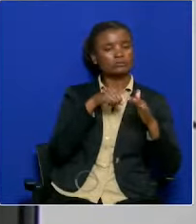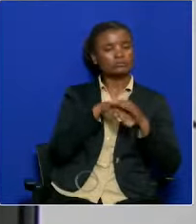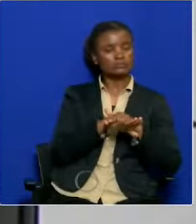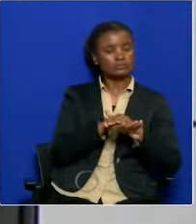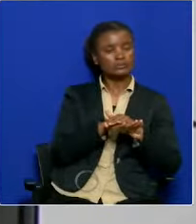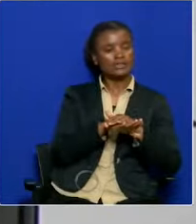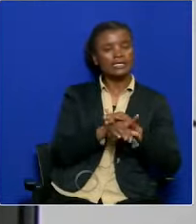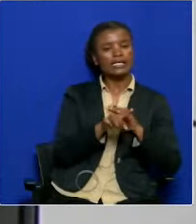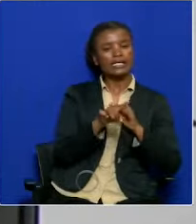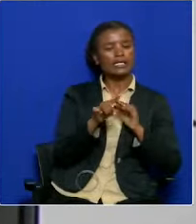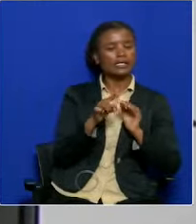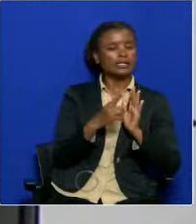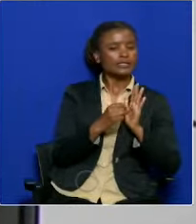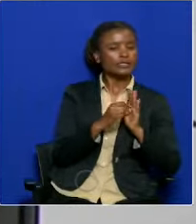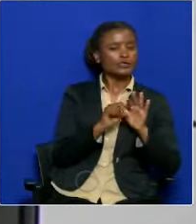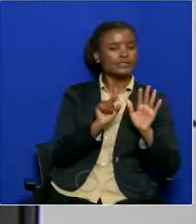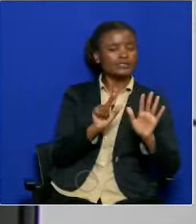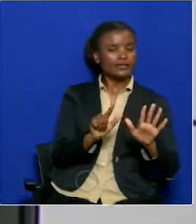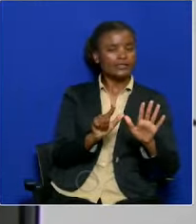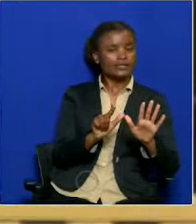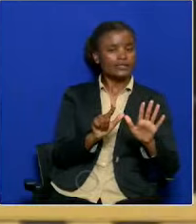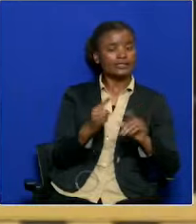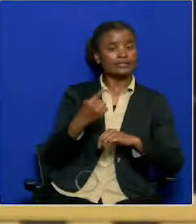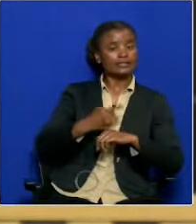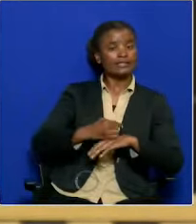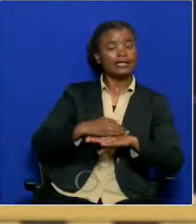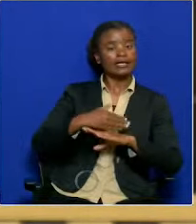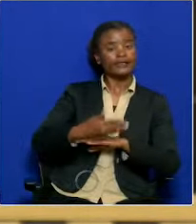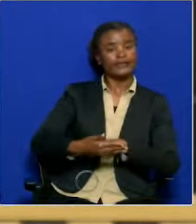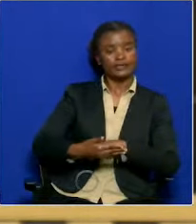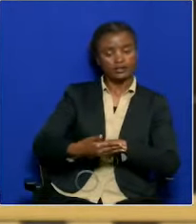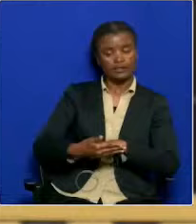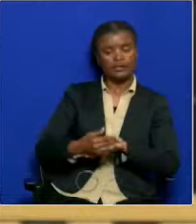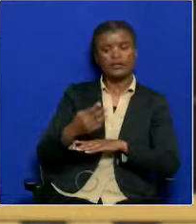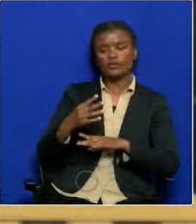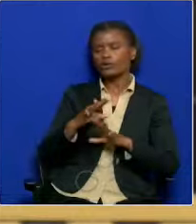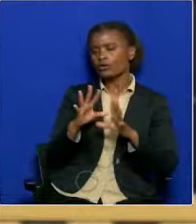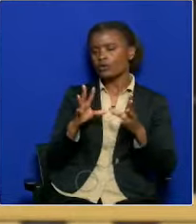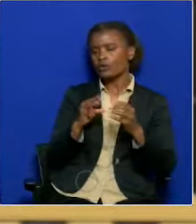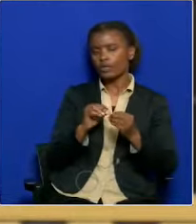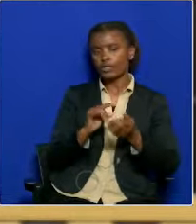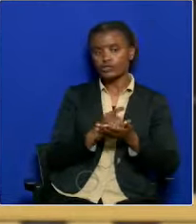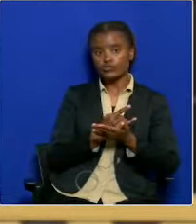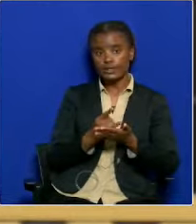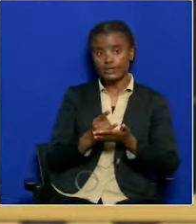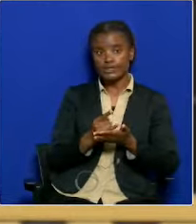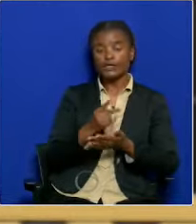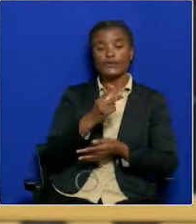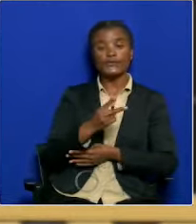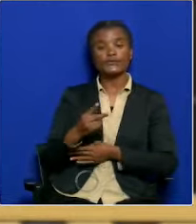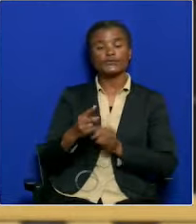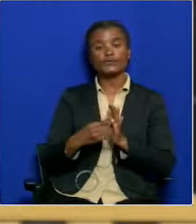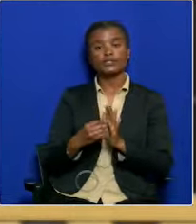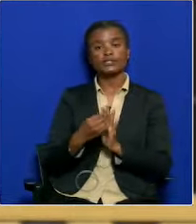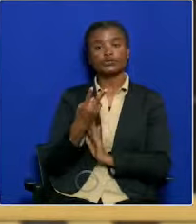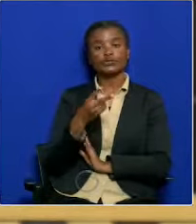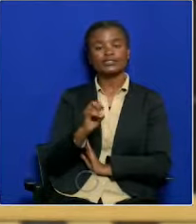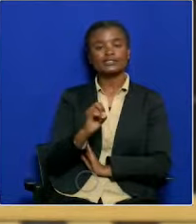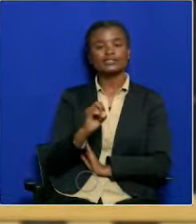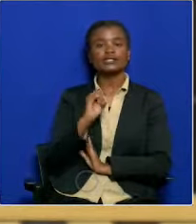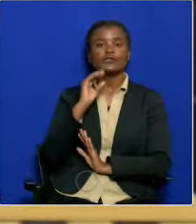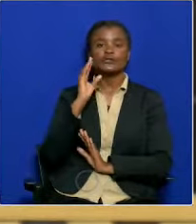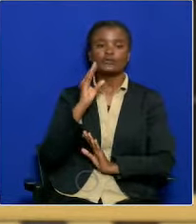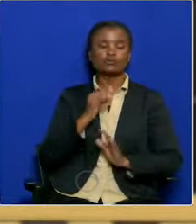then when you speak again, well, you have all of those charts, and then you speak on the 20th. But in between, he's